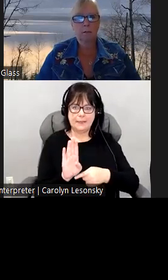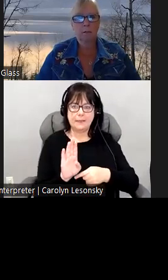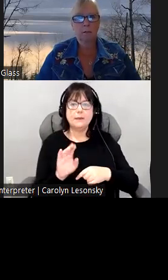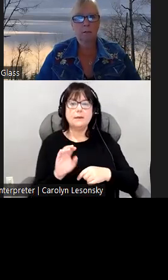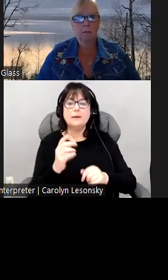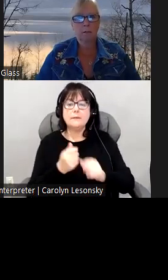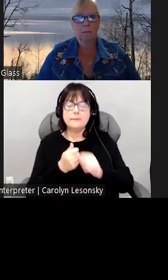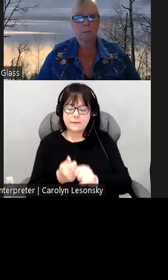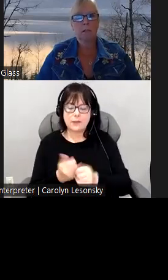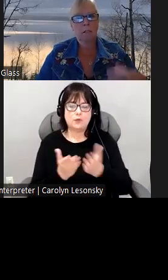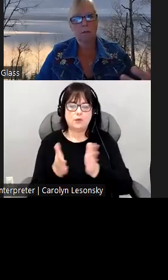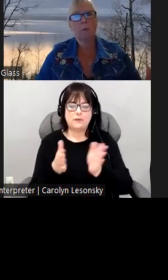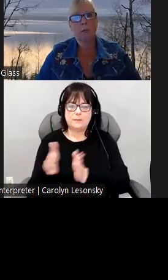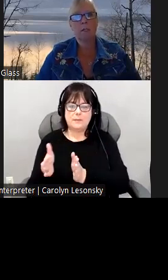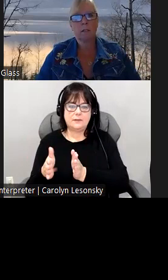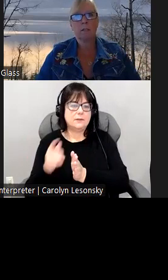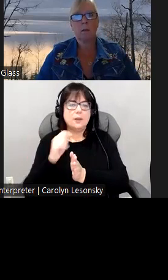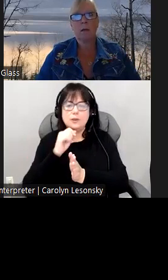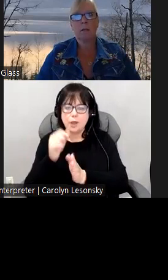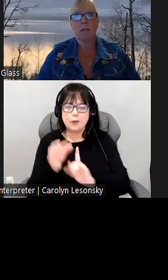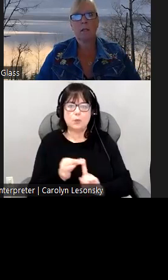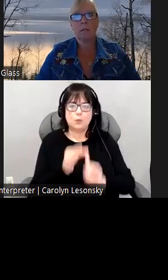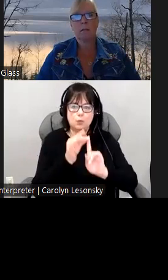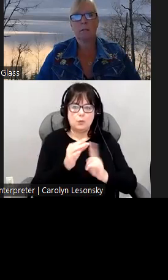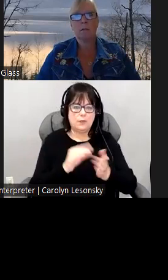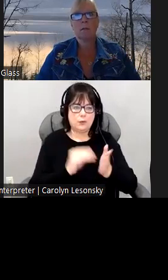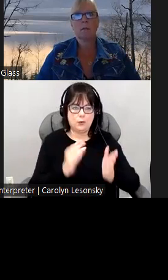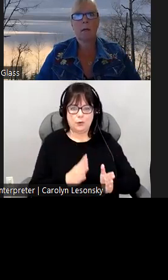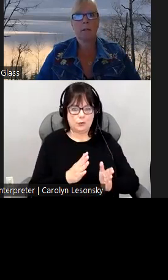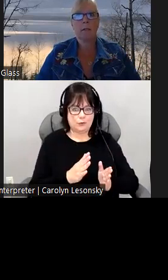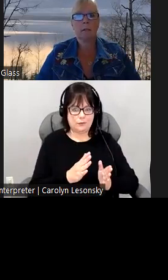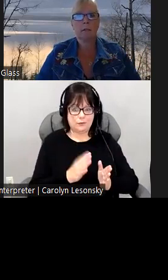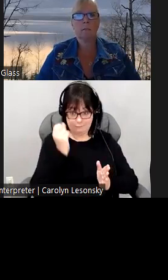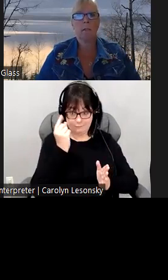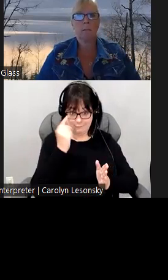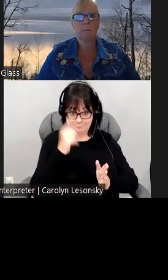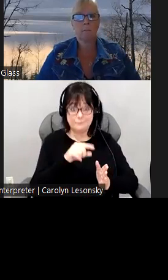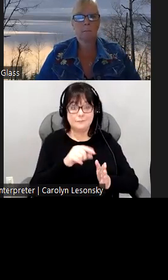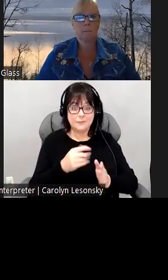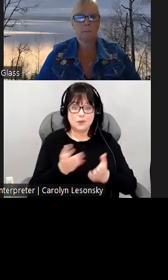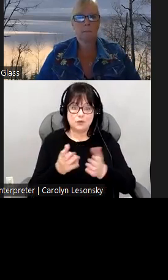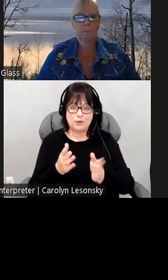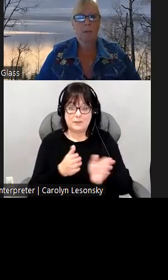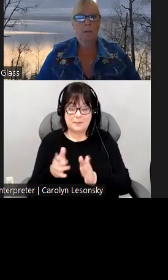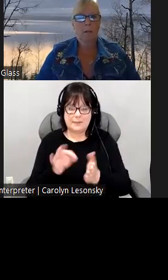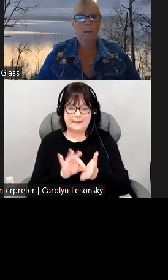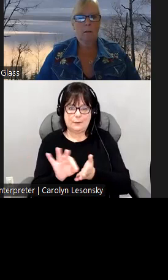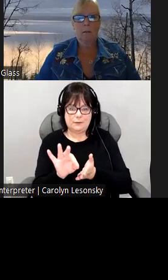learners. That's another important distinction about how the data is compiled in 60B.